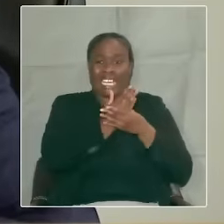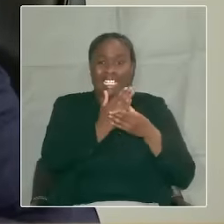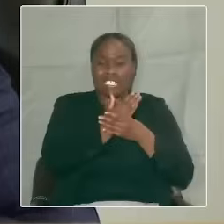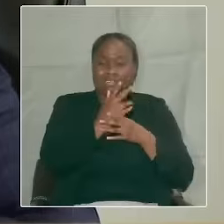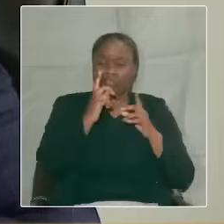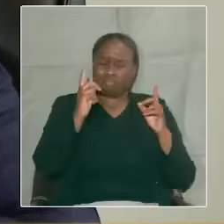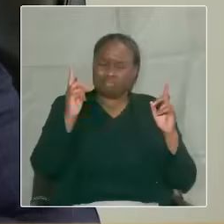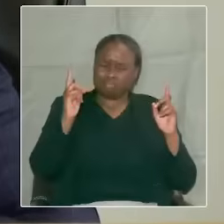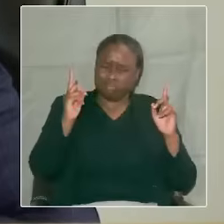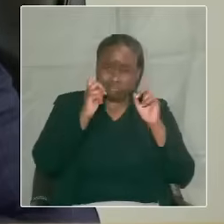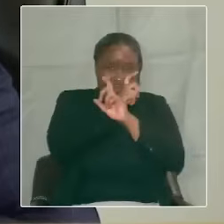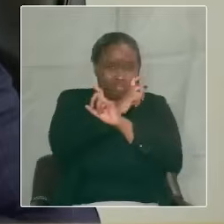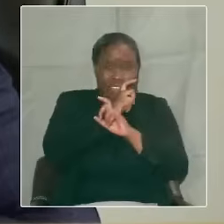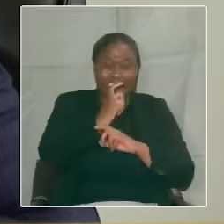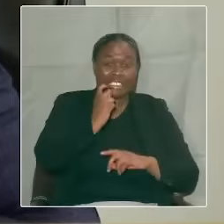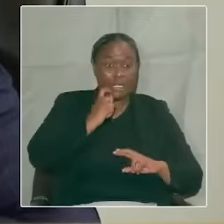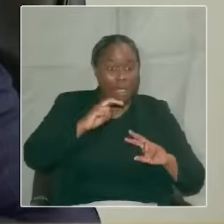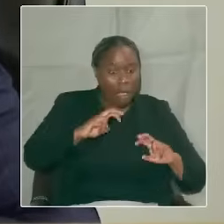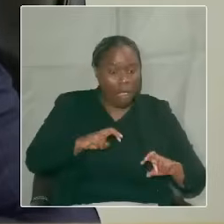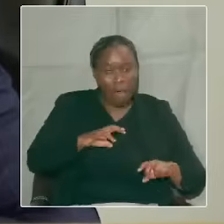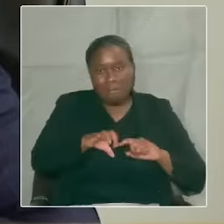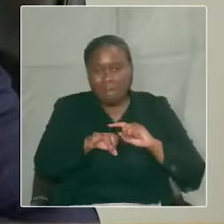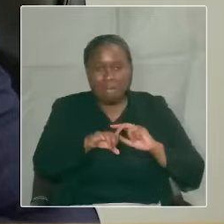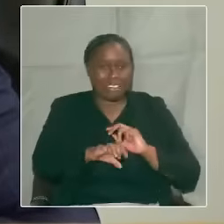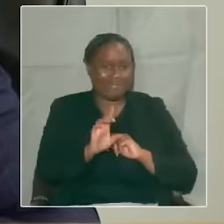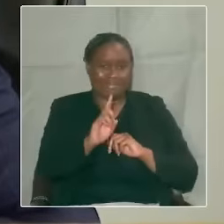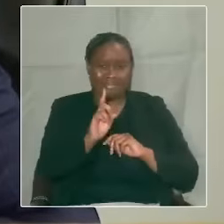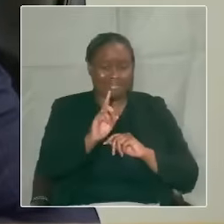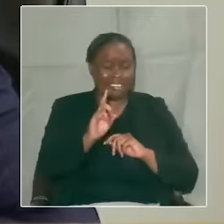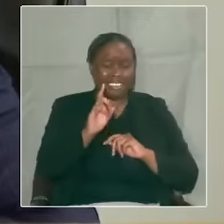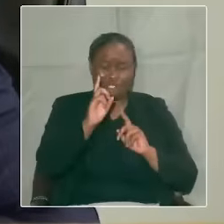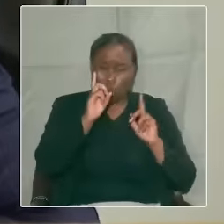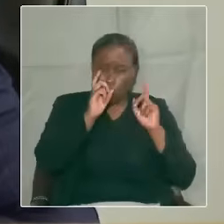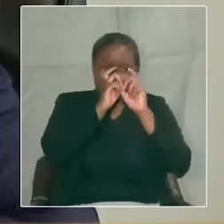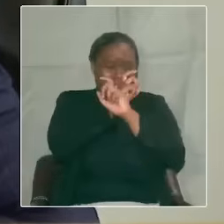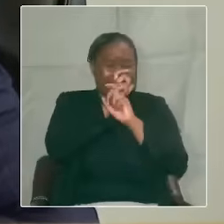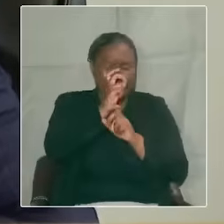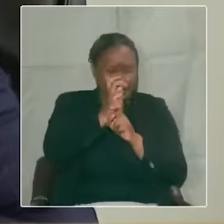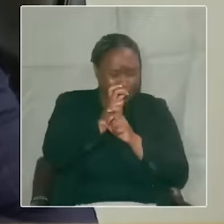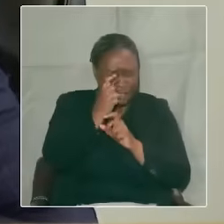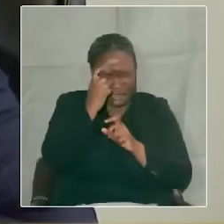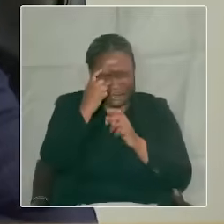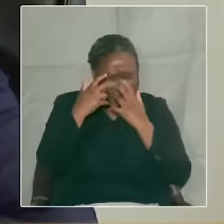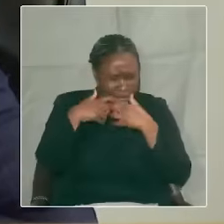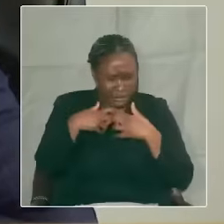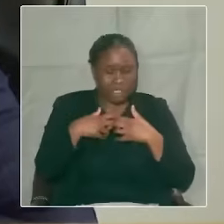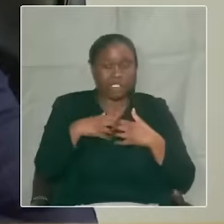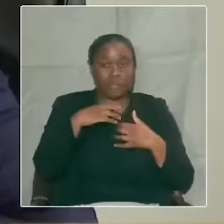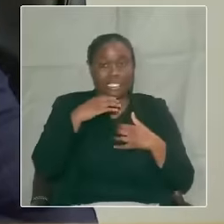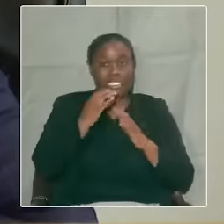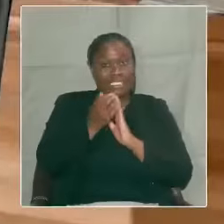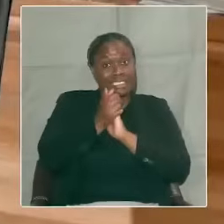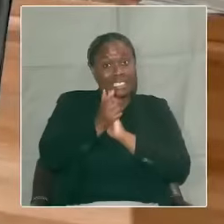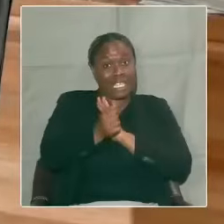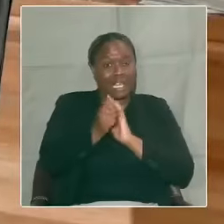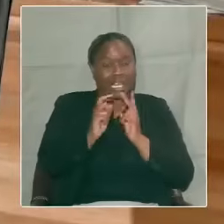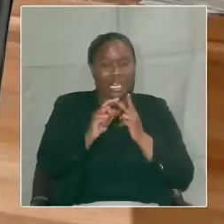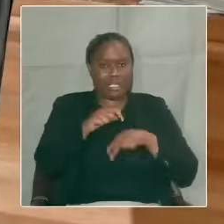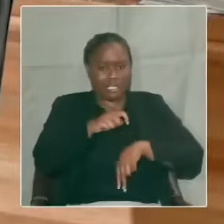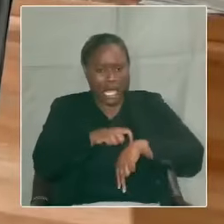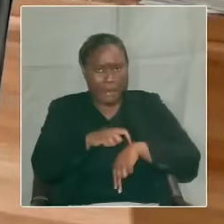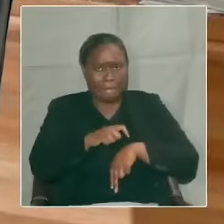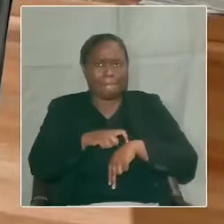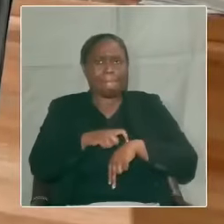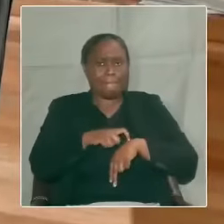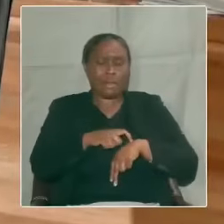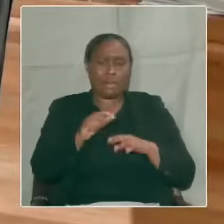one investigates them. So they need more skill, more time. But perhaps if you could just shed some